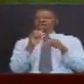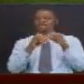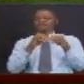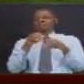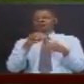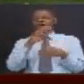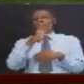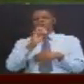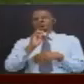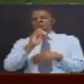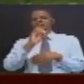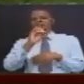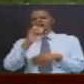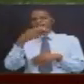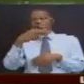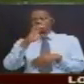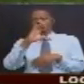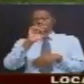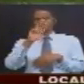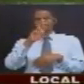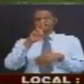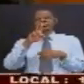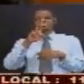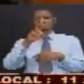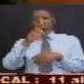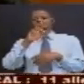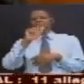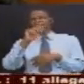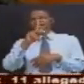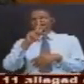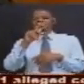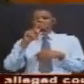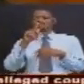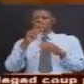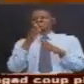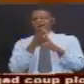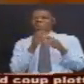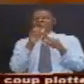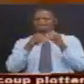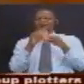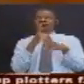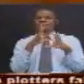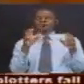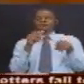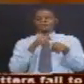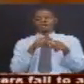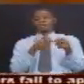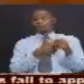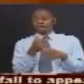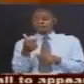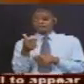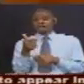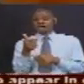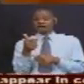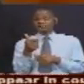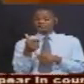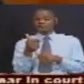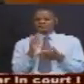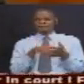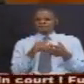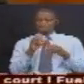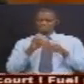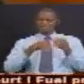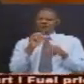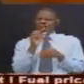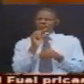40 hectares we have akio timbers all those people and if you go there from their siblings that